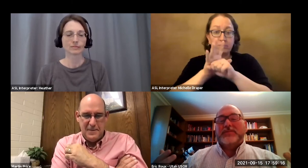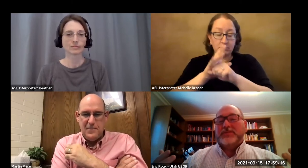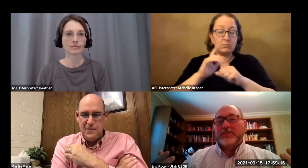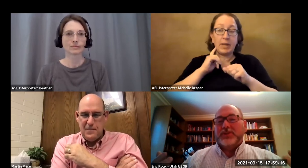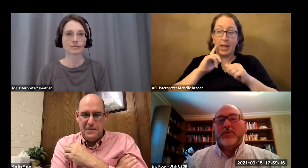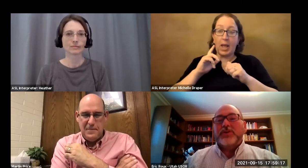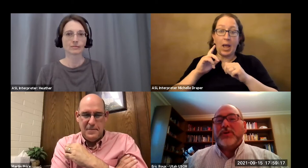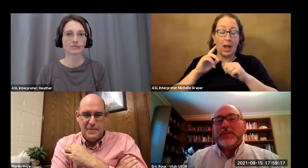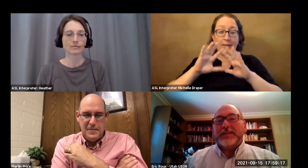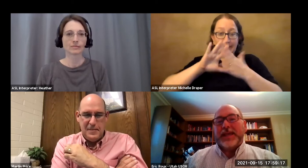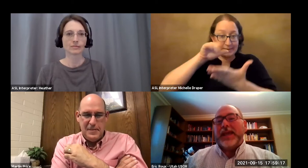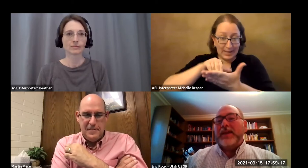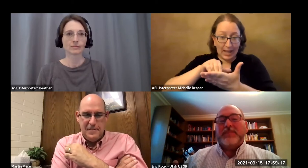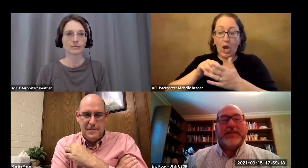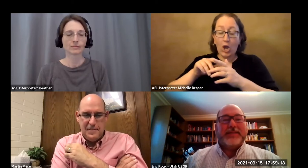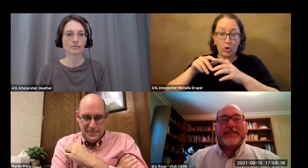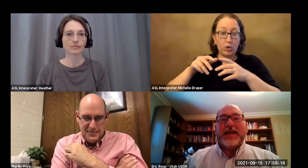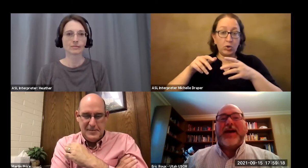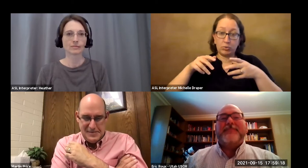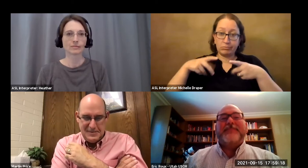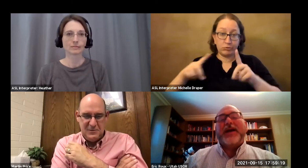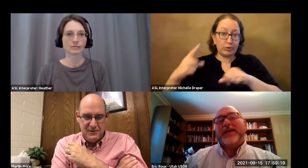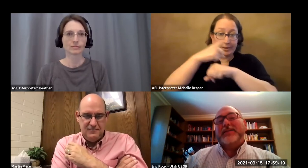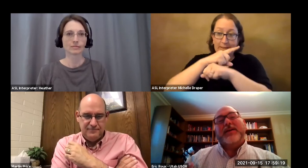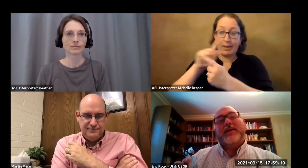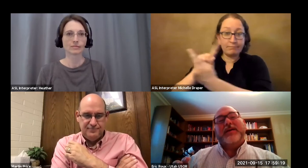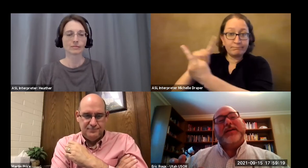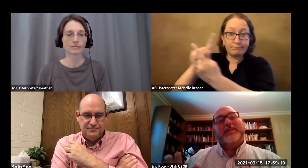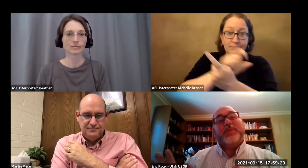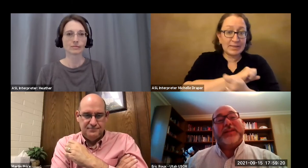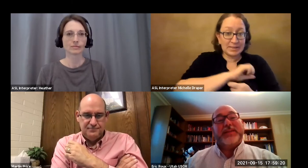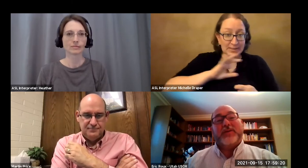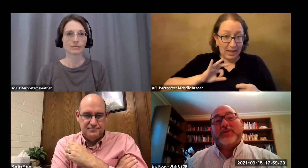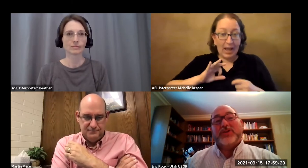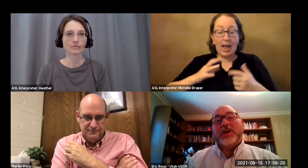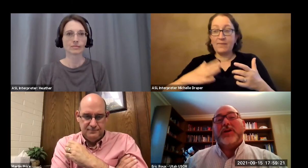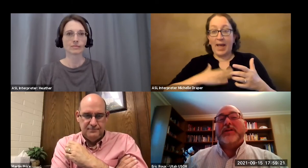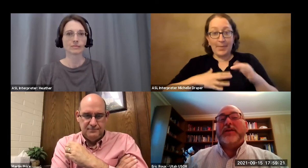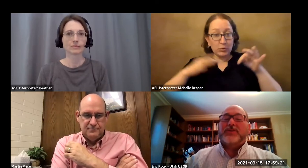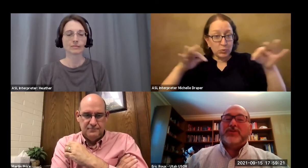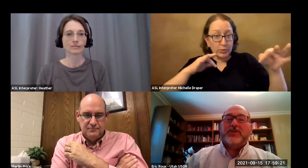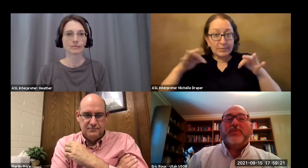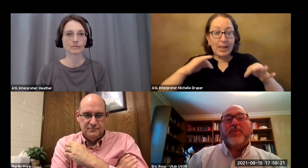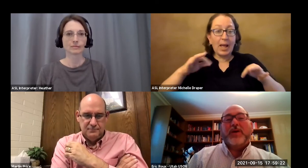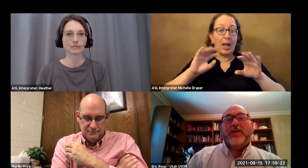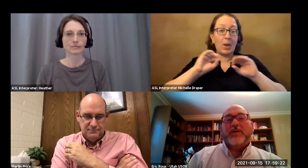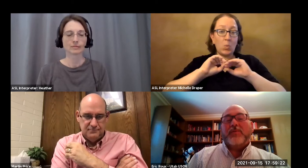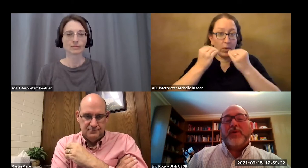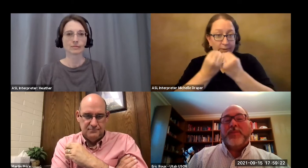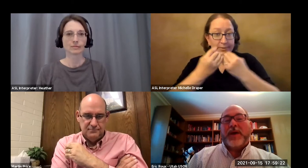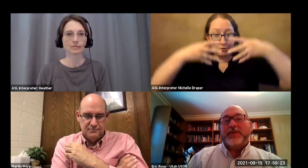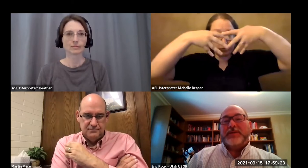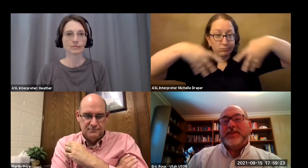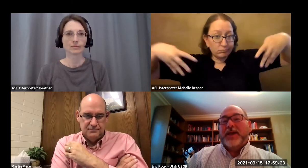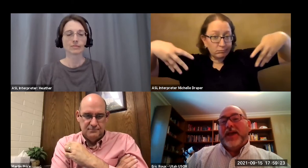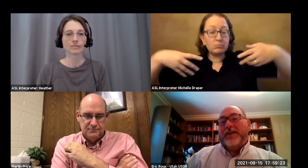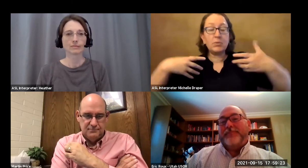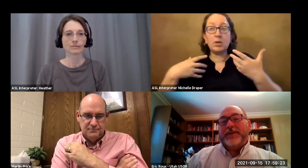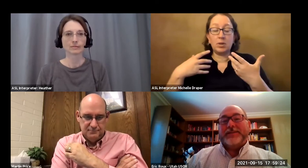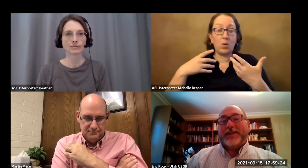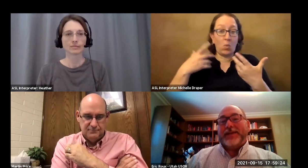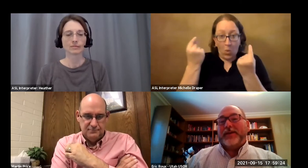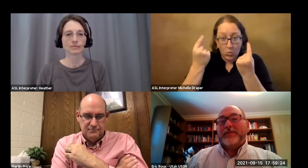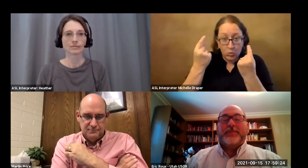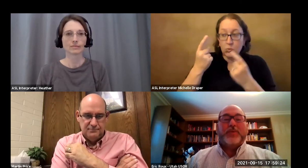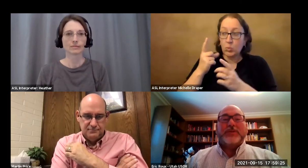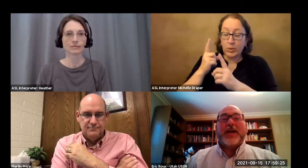around, tour during the day, meet the staff. I can explain the org chart and show you where our roadmap is, and